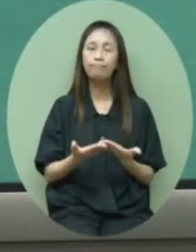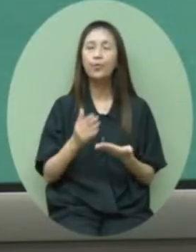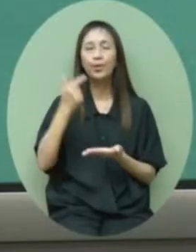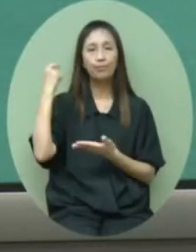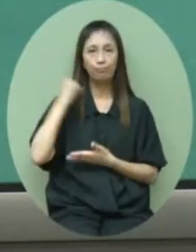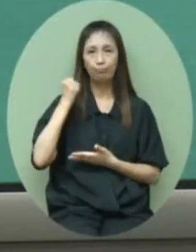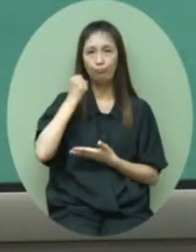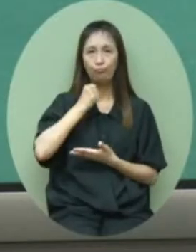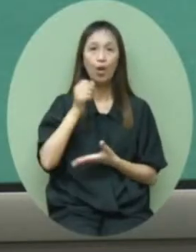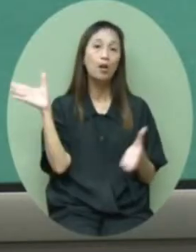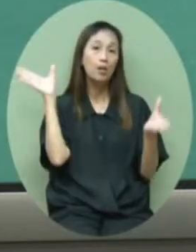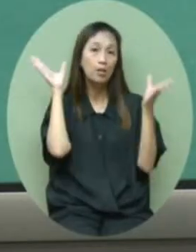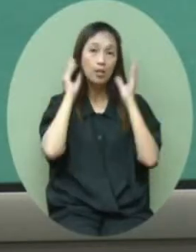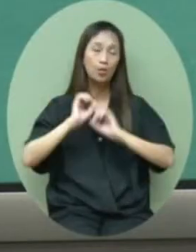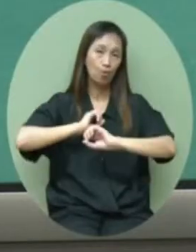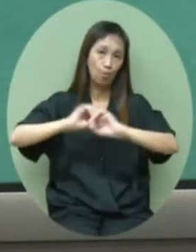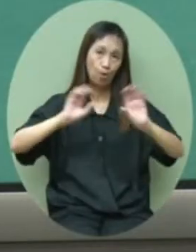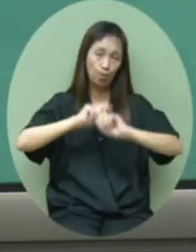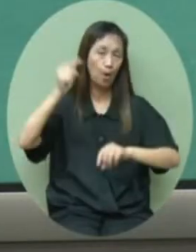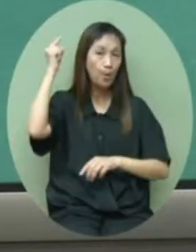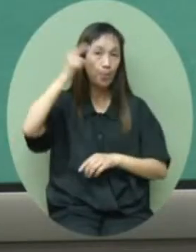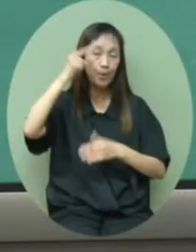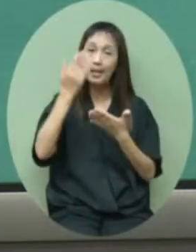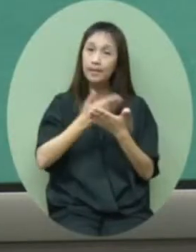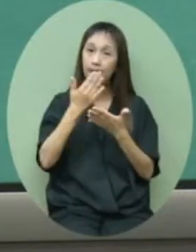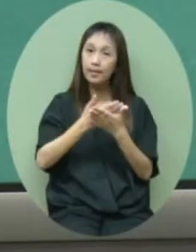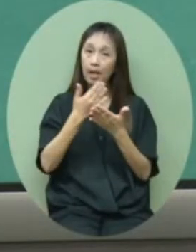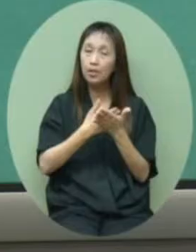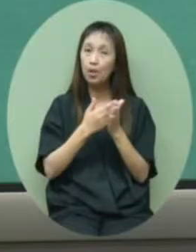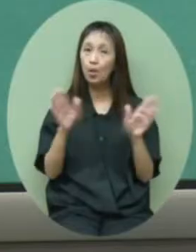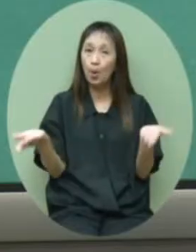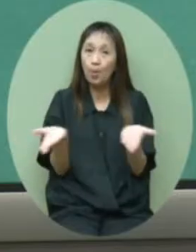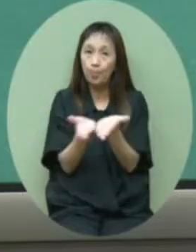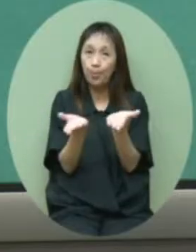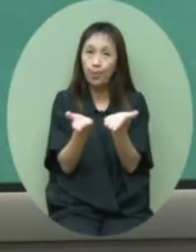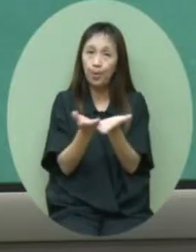notice at the entrance of all buildings.